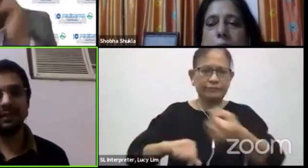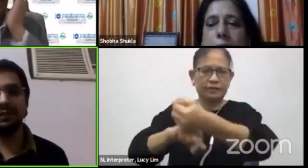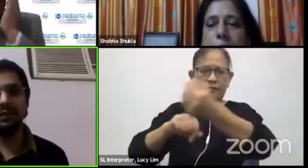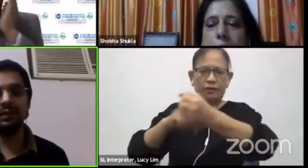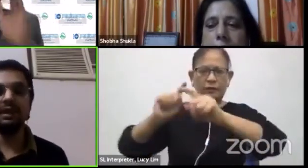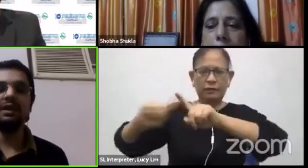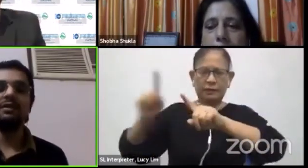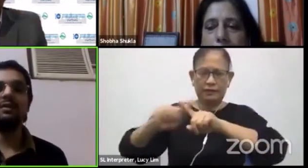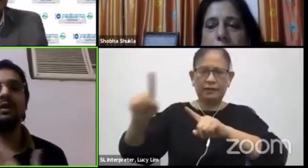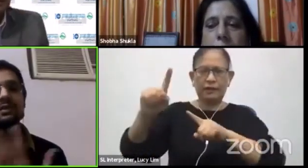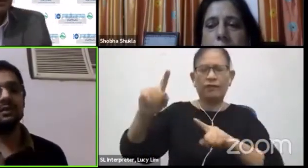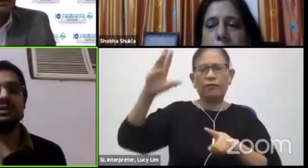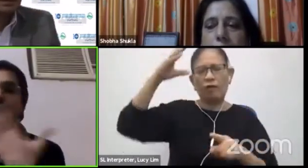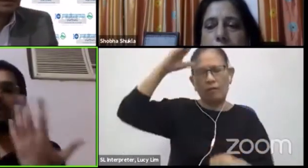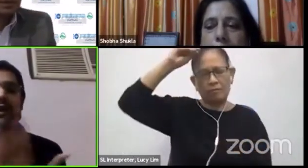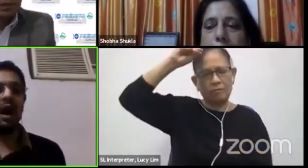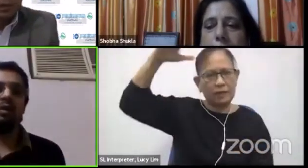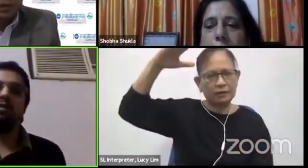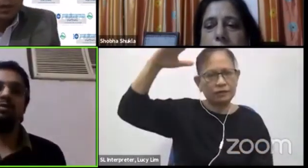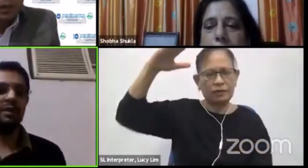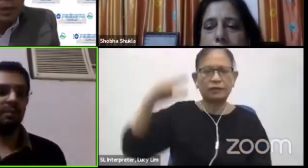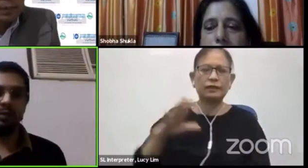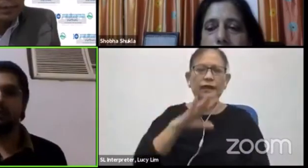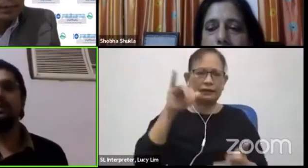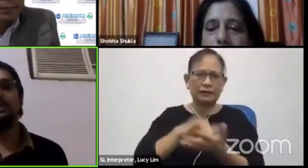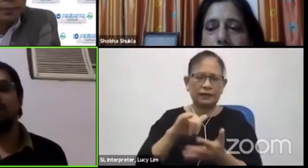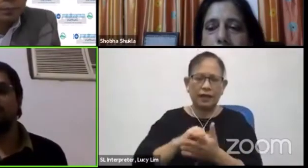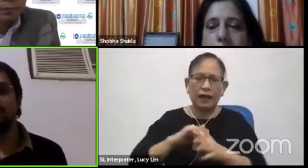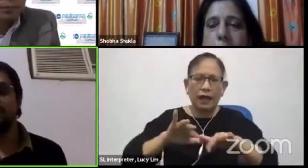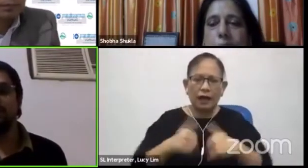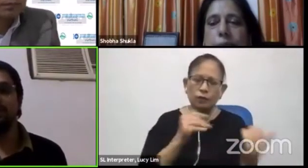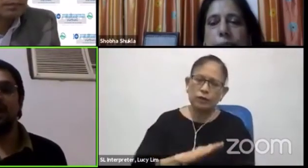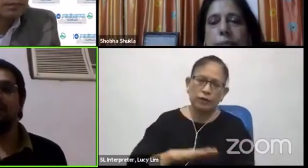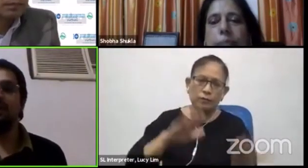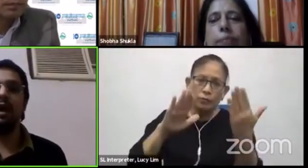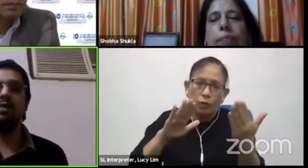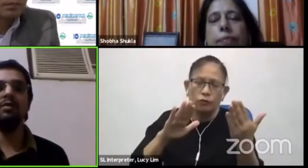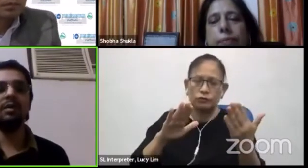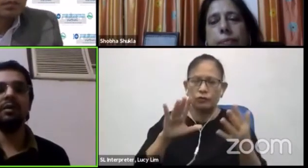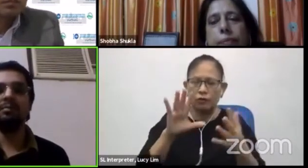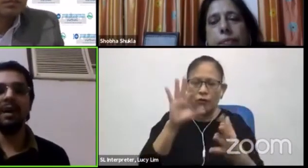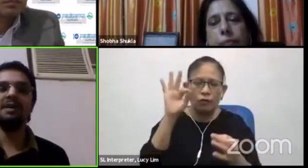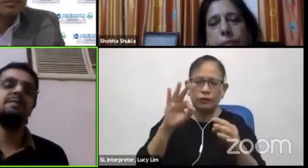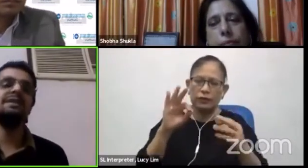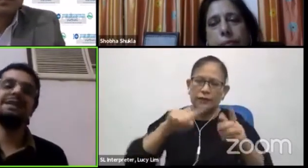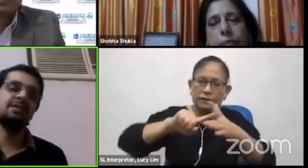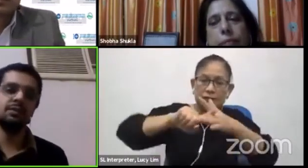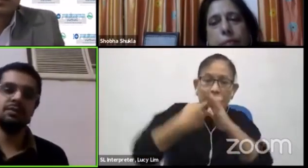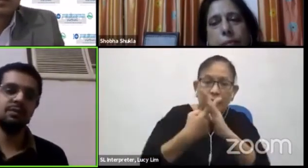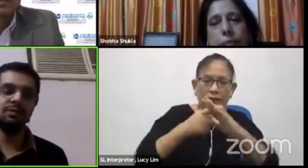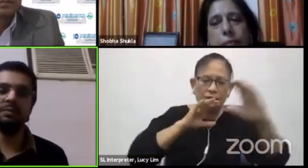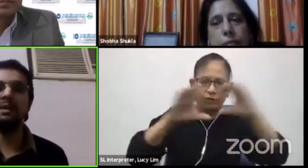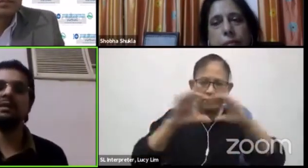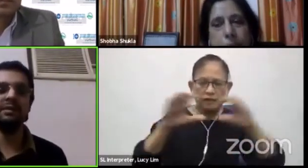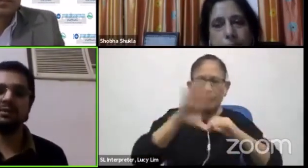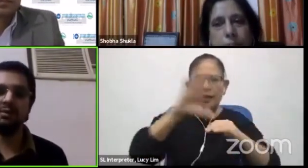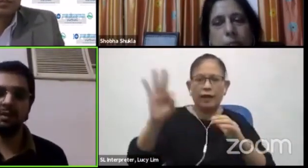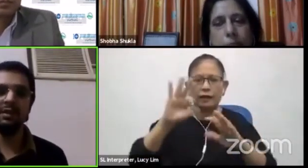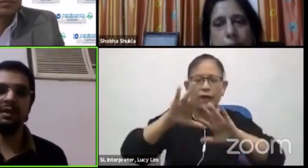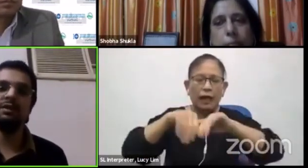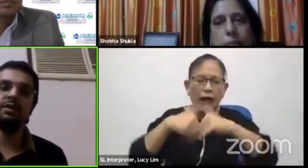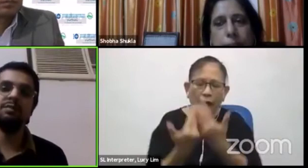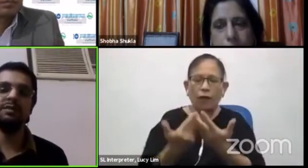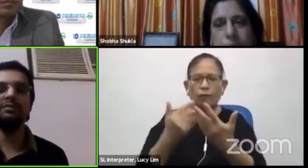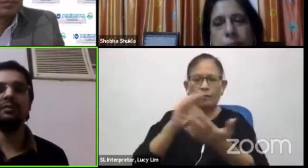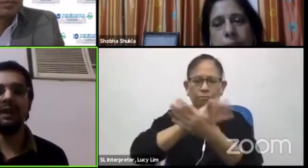and masculinity. So it's just about how we approach this conversation and how participant-centered we make this to